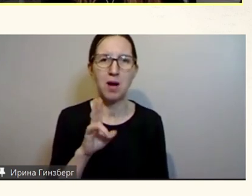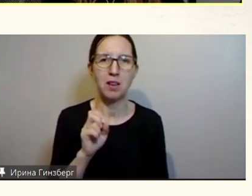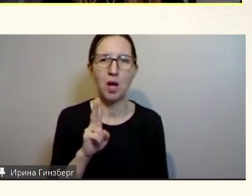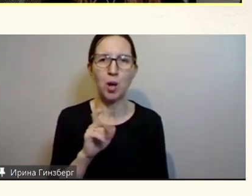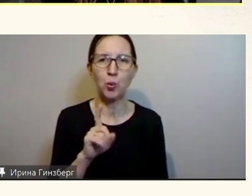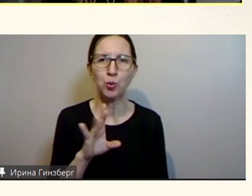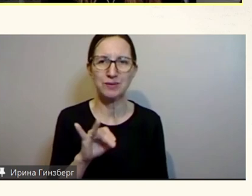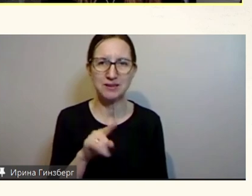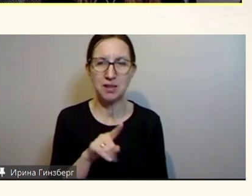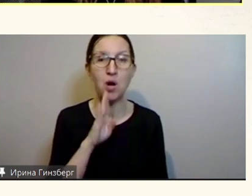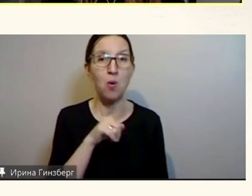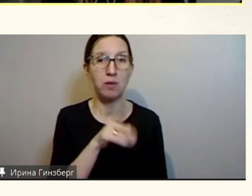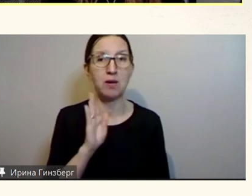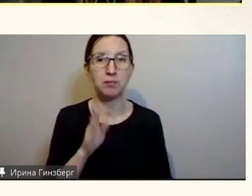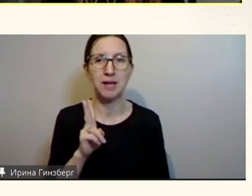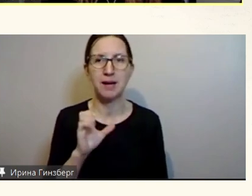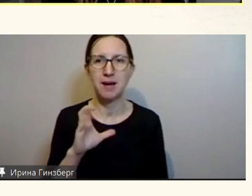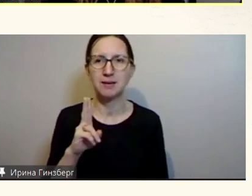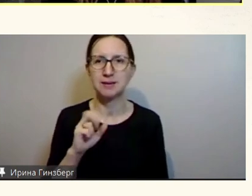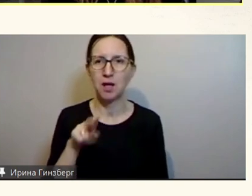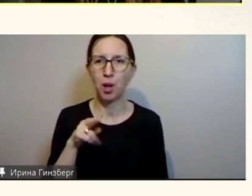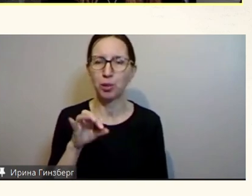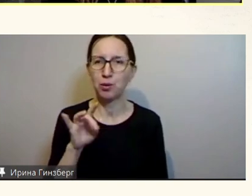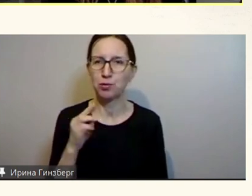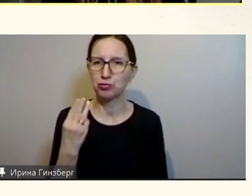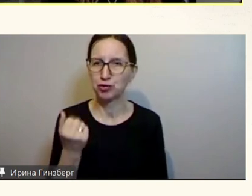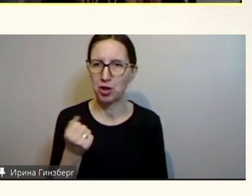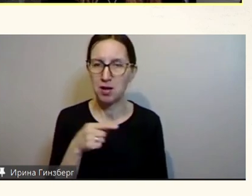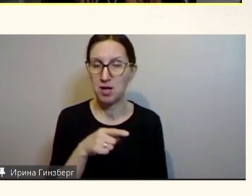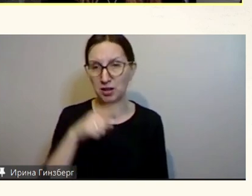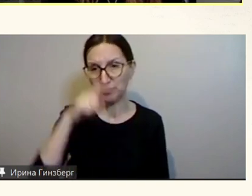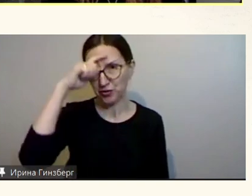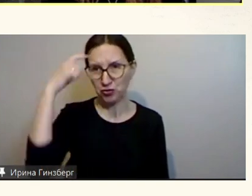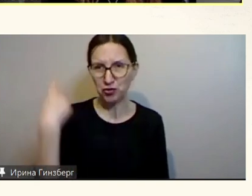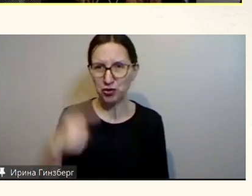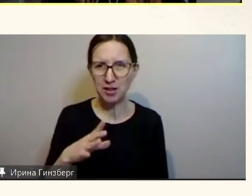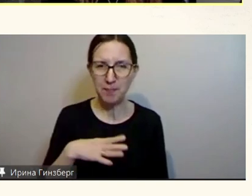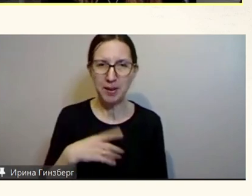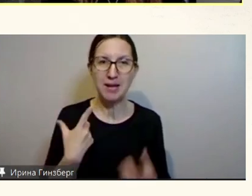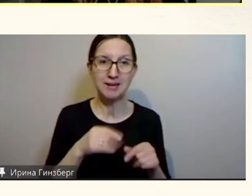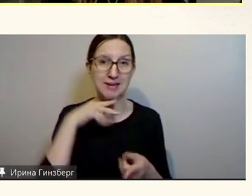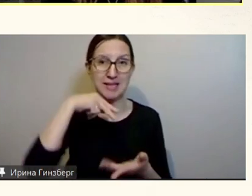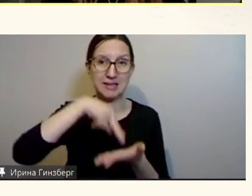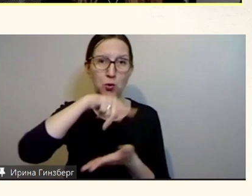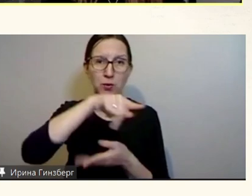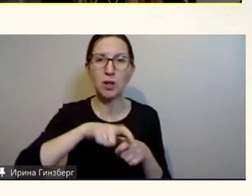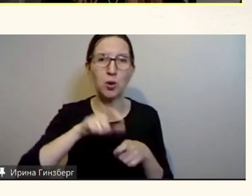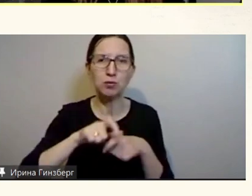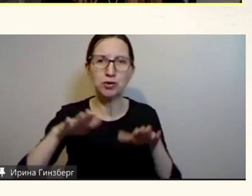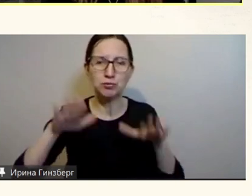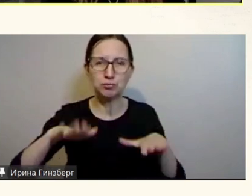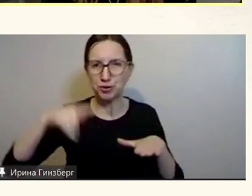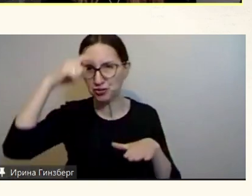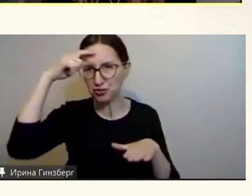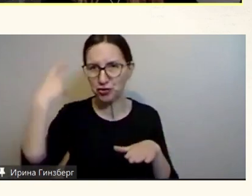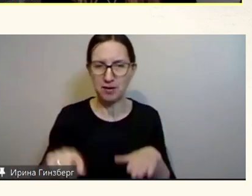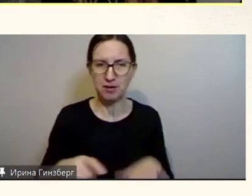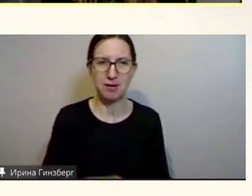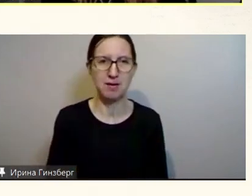The heat was enormous where she's standing when the trees are lit. And so